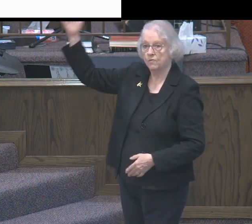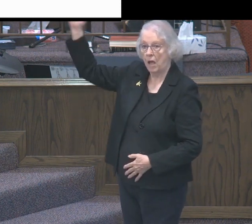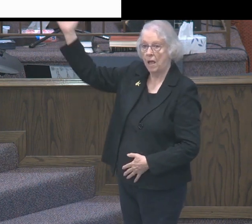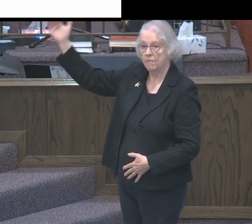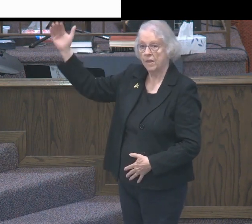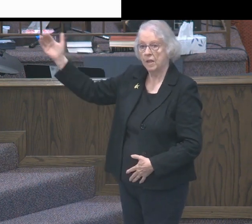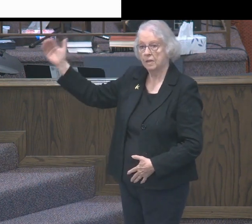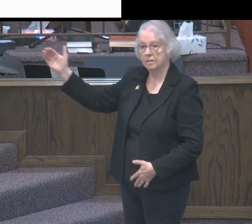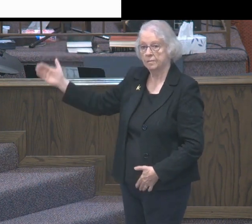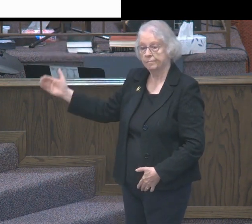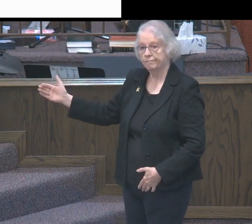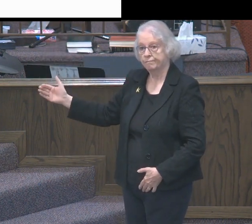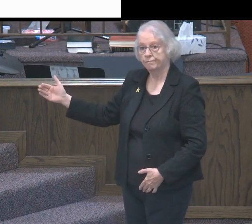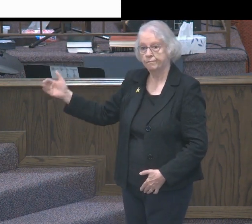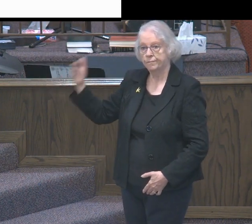supposed to obey.